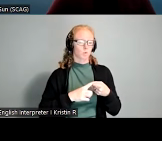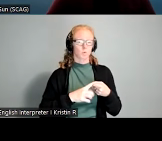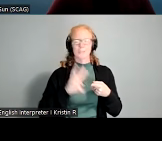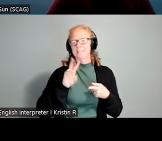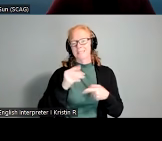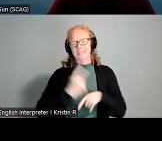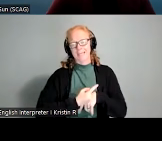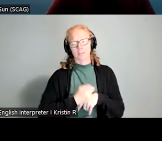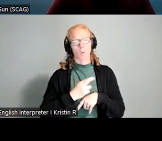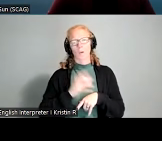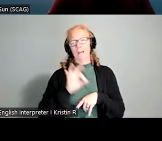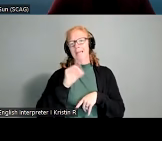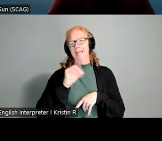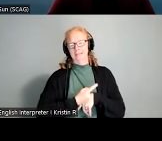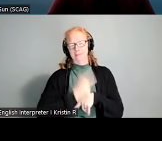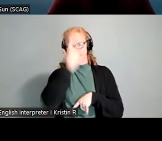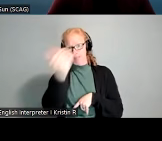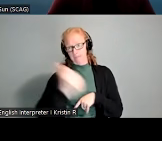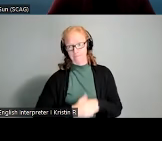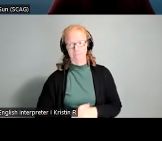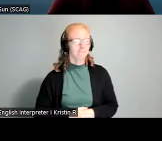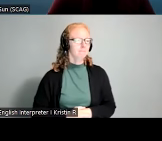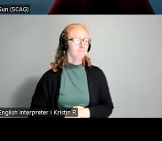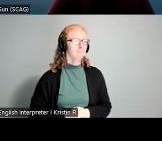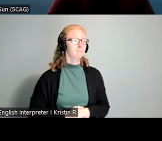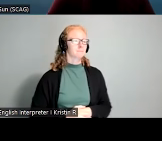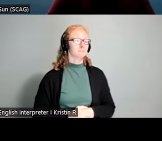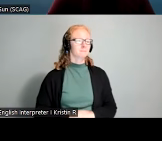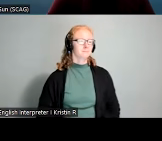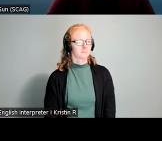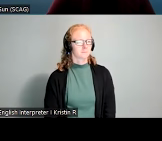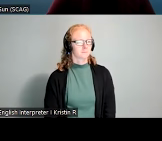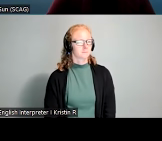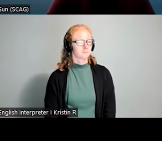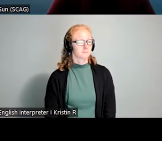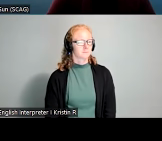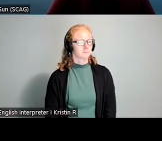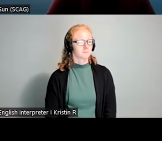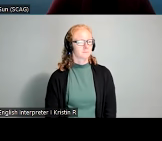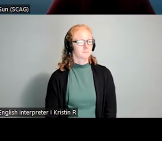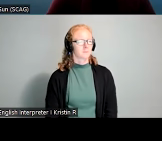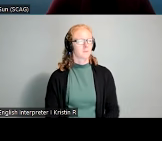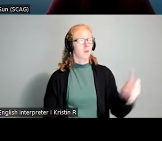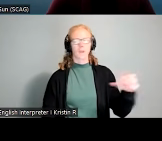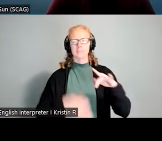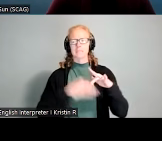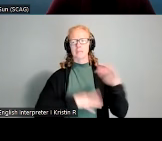60 days or even 90 days. Next slide, please. I'm going to skip all the way